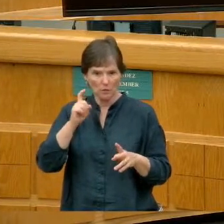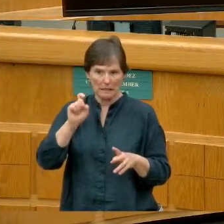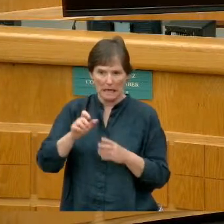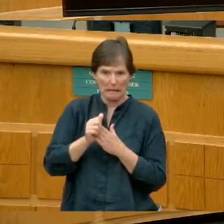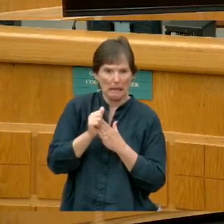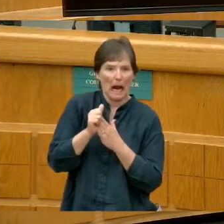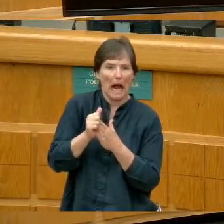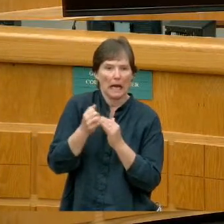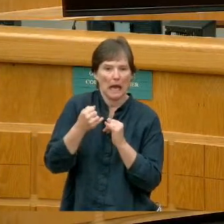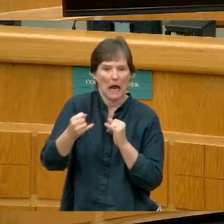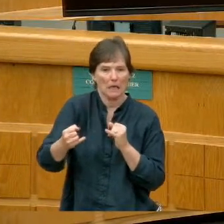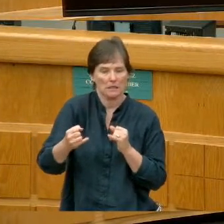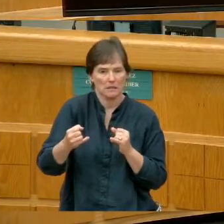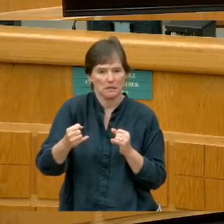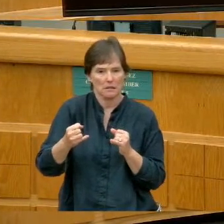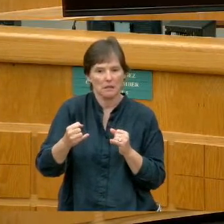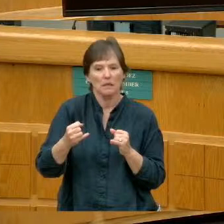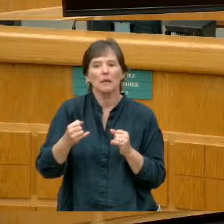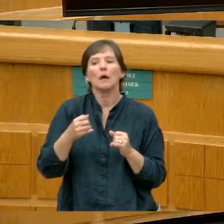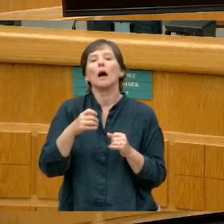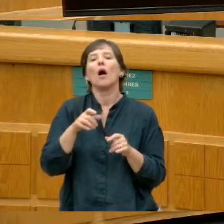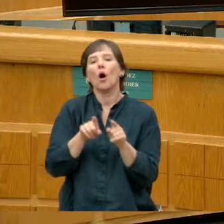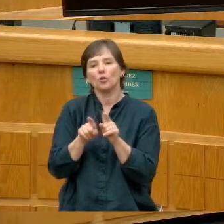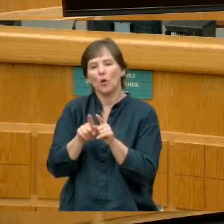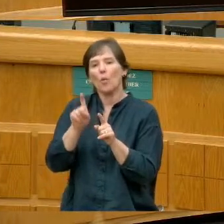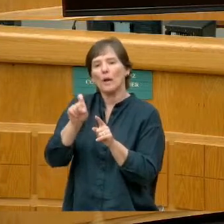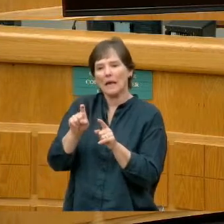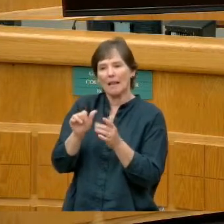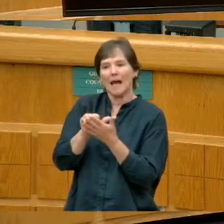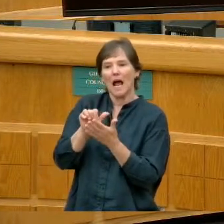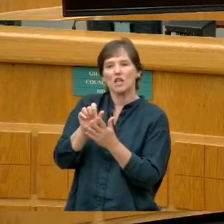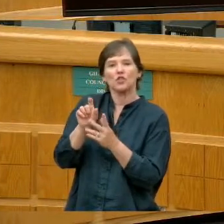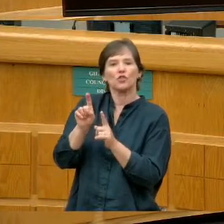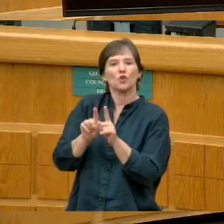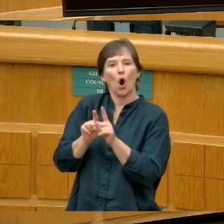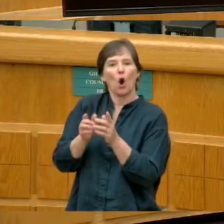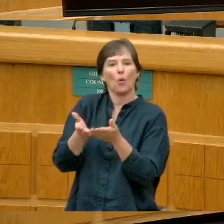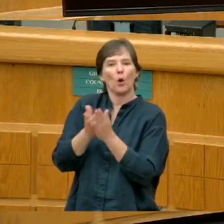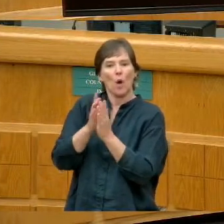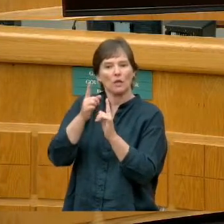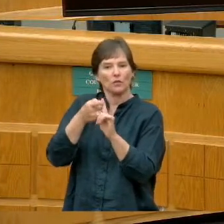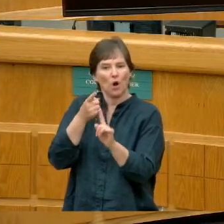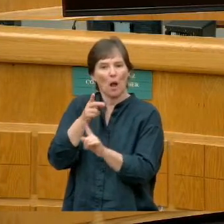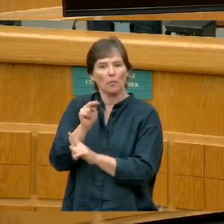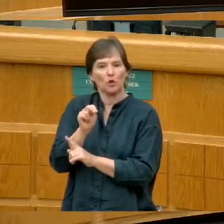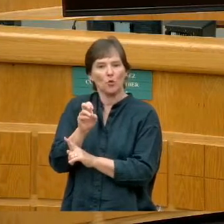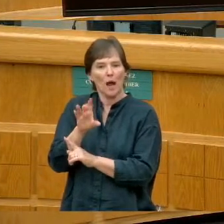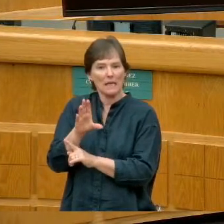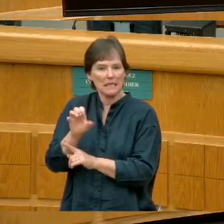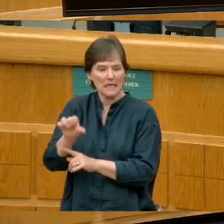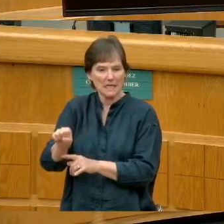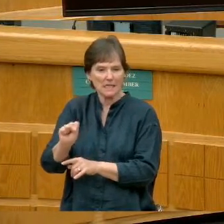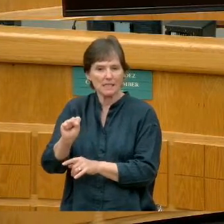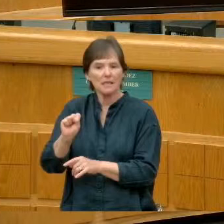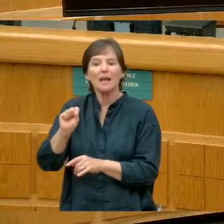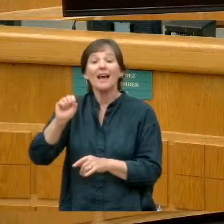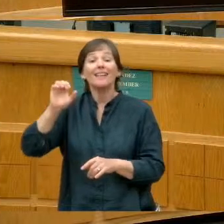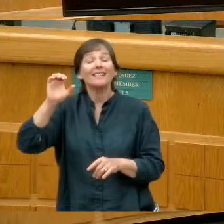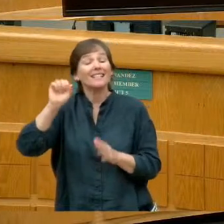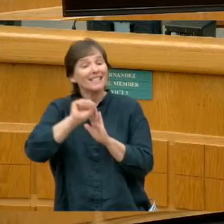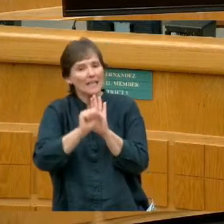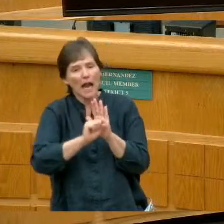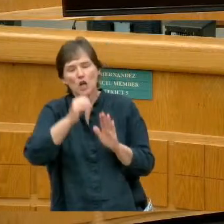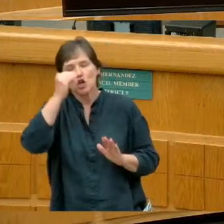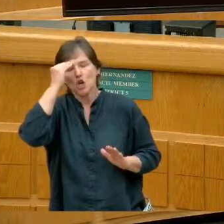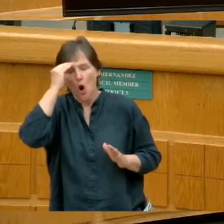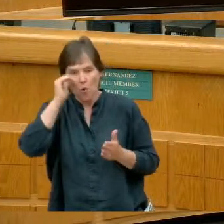so when a STAR request comes from Nueces, it's a genuine need, and they know that at the state. They know when we call, we're not asking because